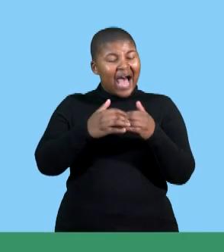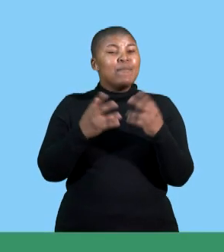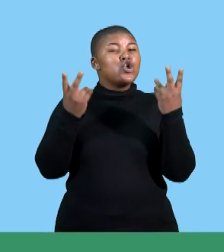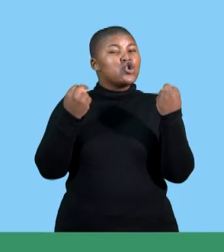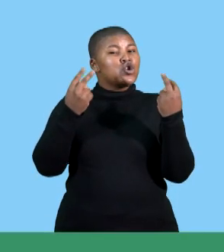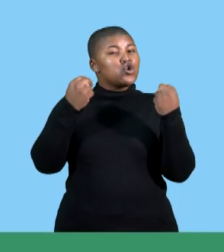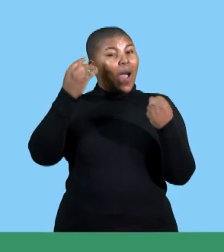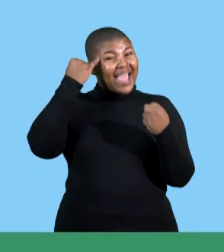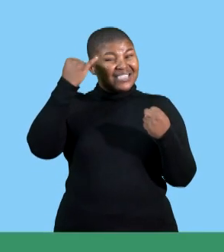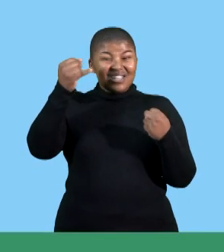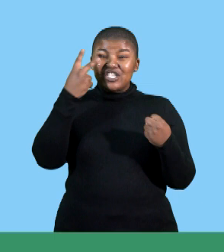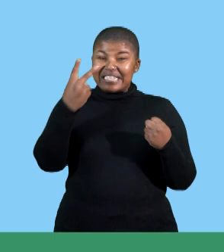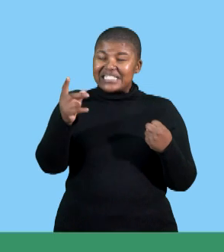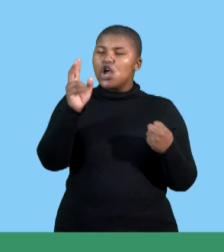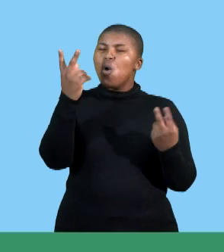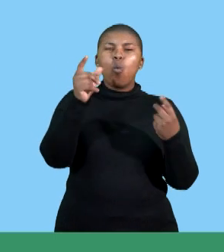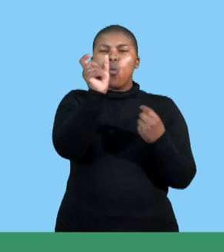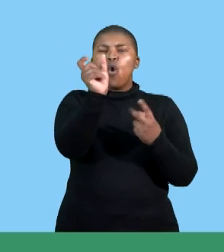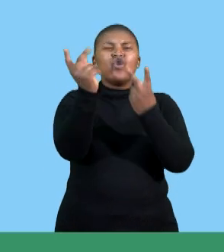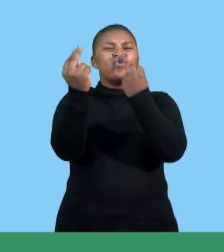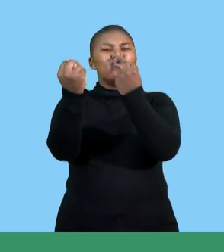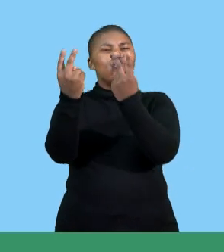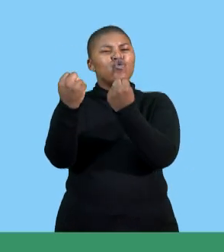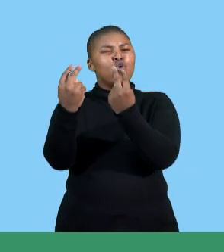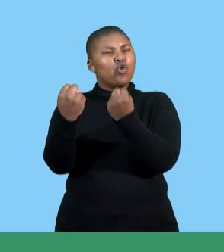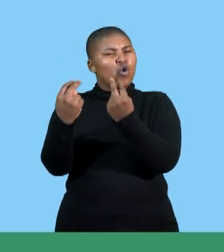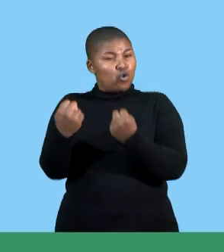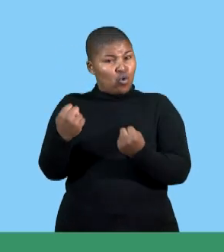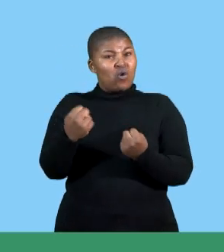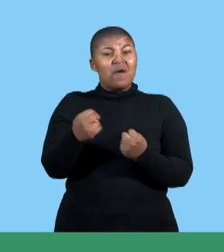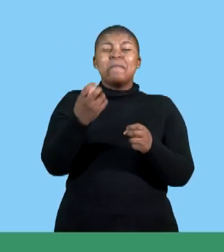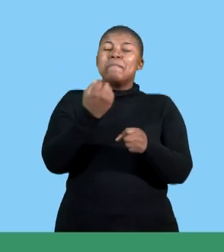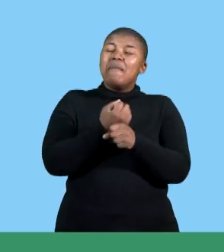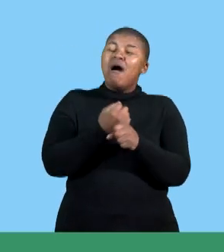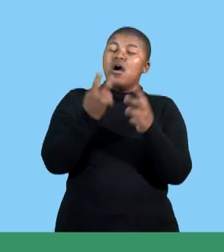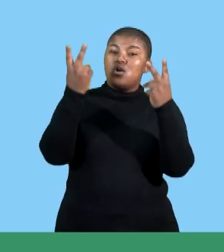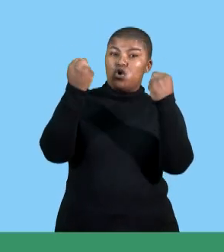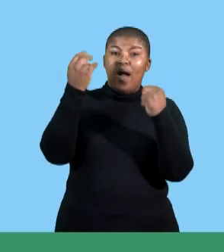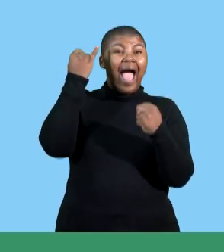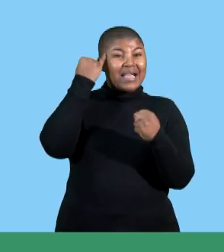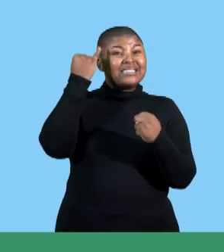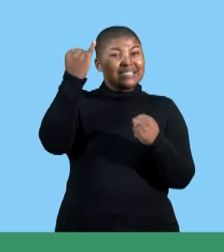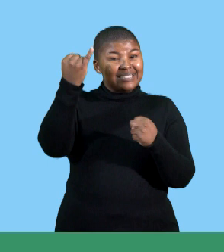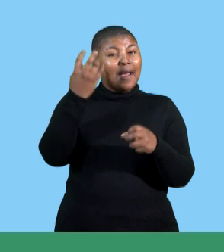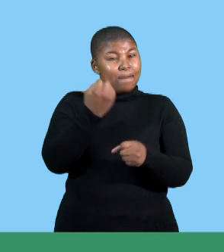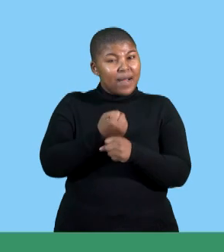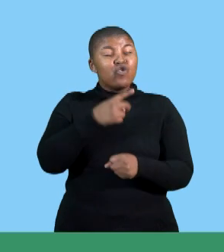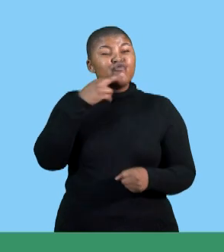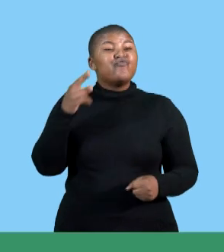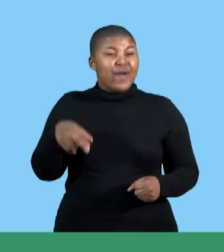has been coming up a lot. So these ideas are new and making them to be real, to be believable.